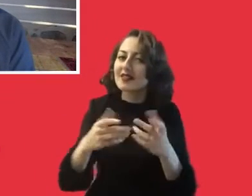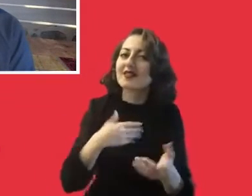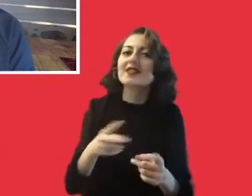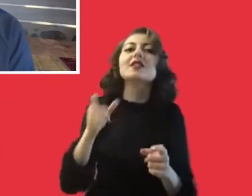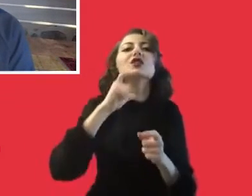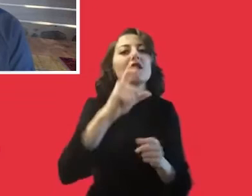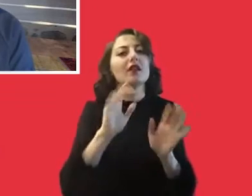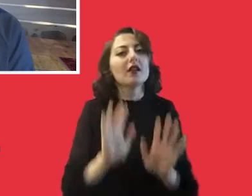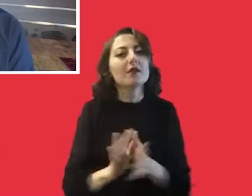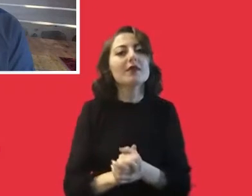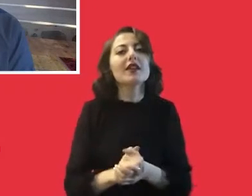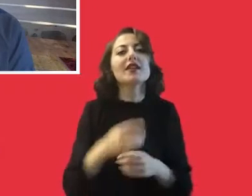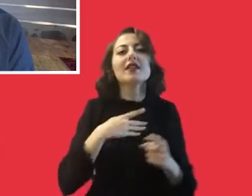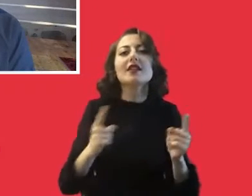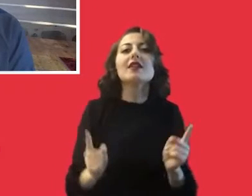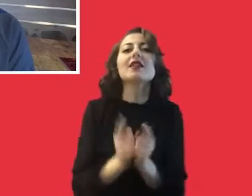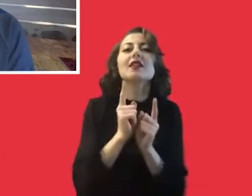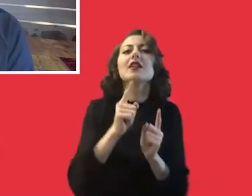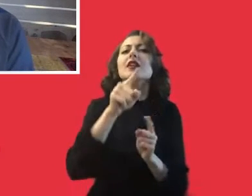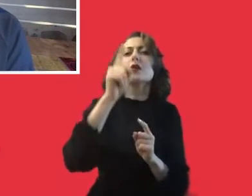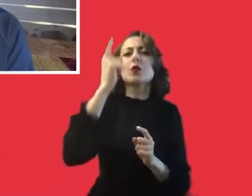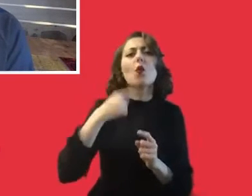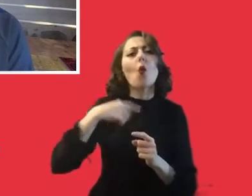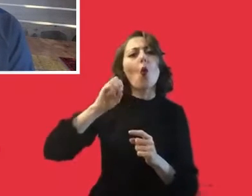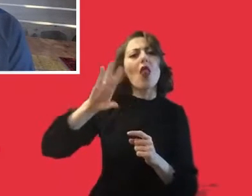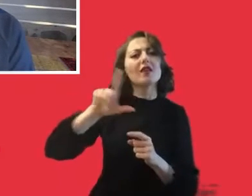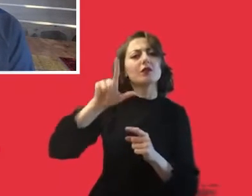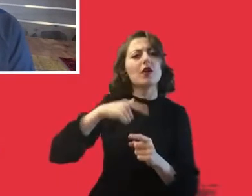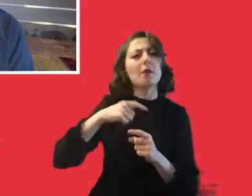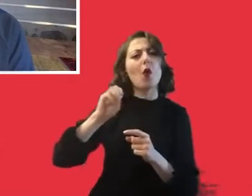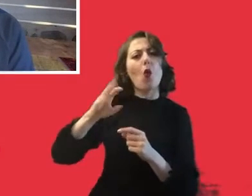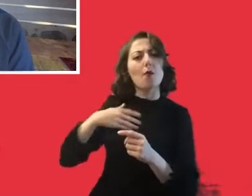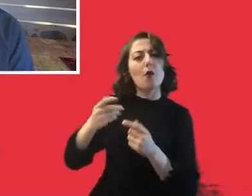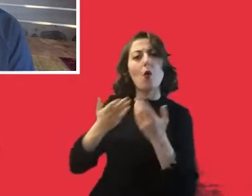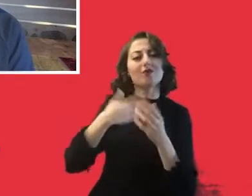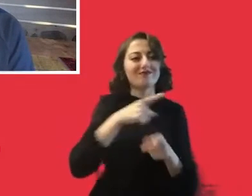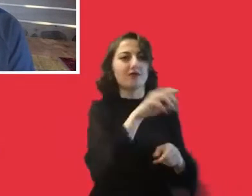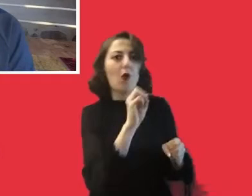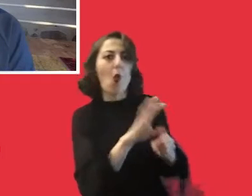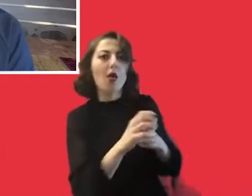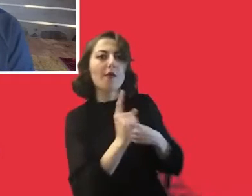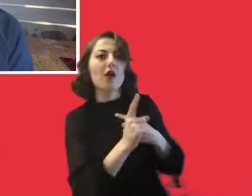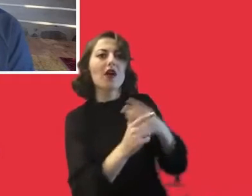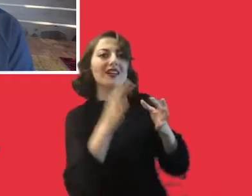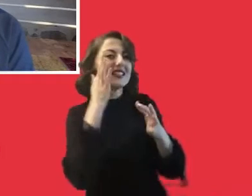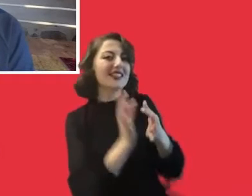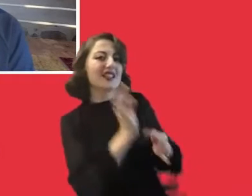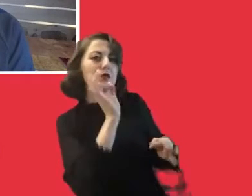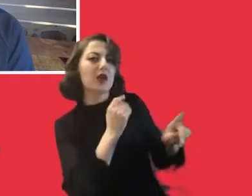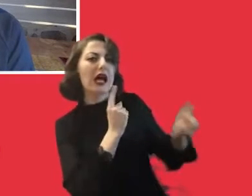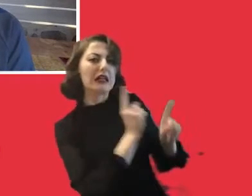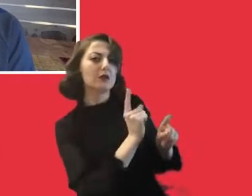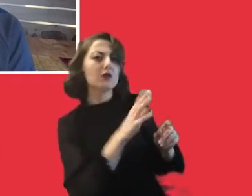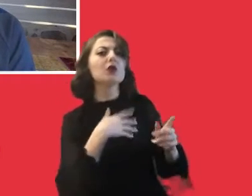two different perspectives, and this is what am I going to do. In my my bachelor degree was sports